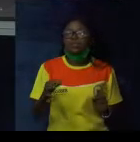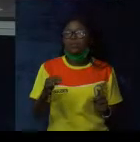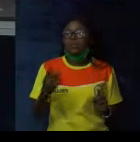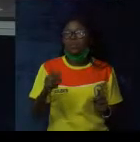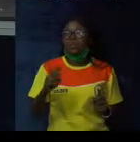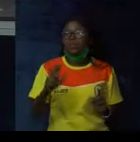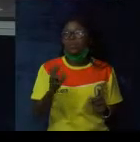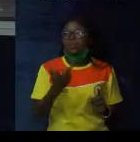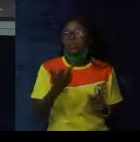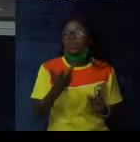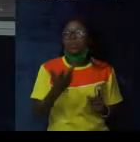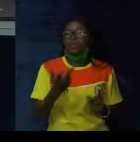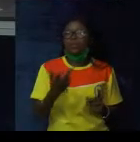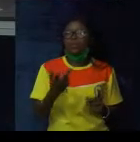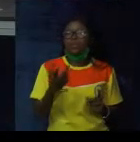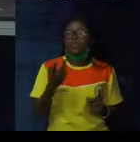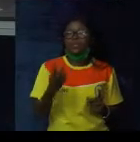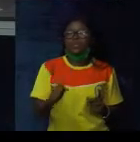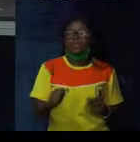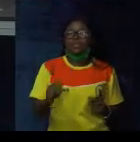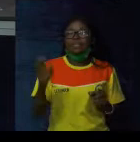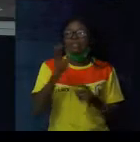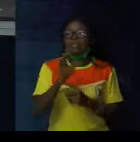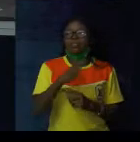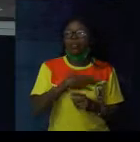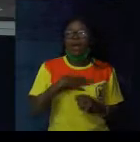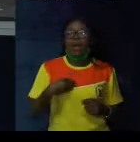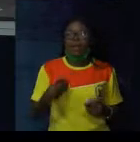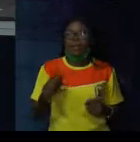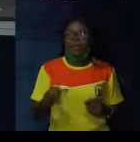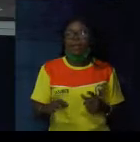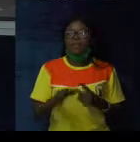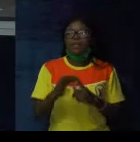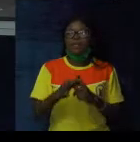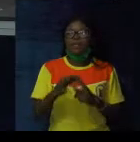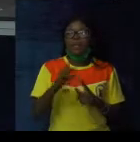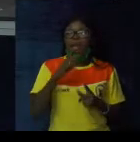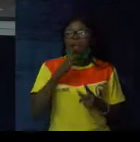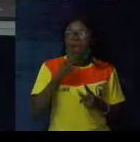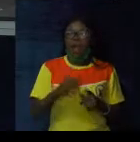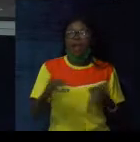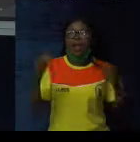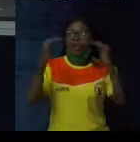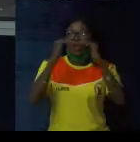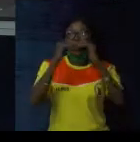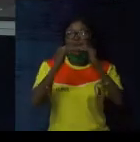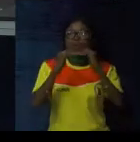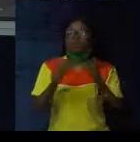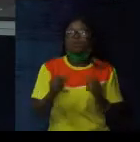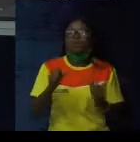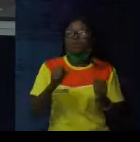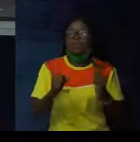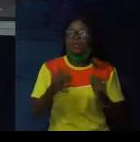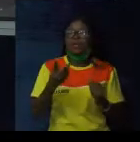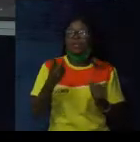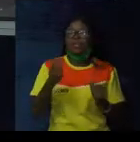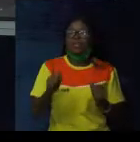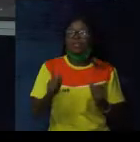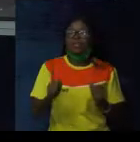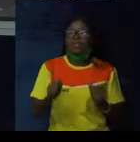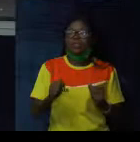Fahrenheit. Is that correct? The third option says the Celsius and Fahrenheit are equal scales. Is that